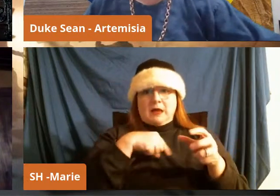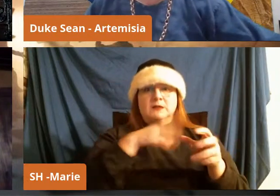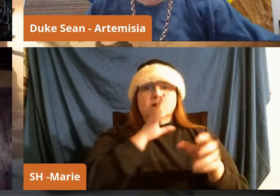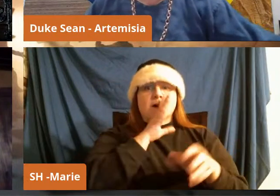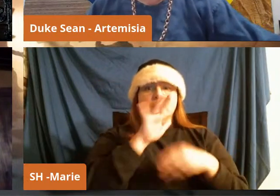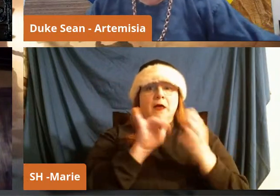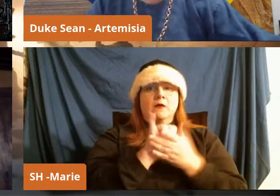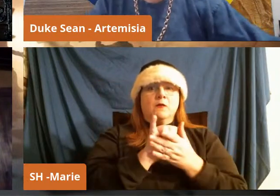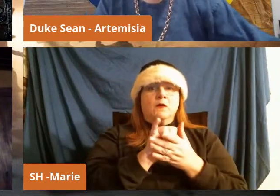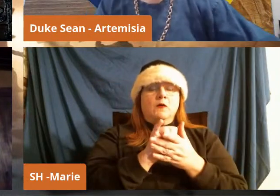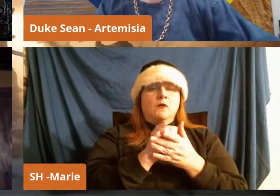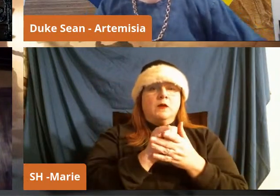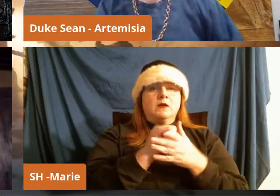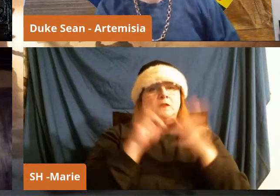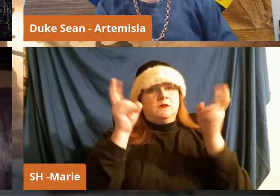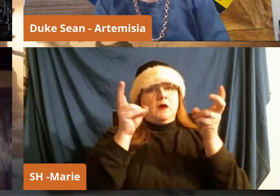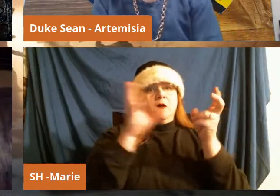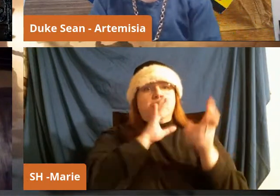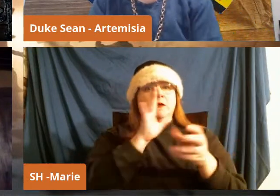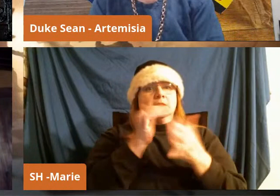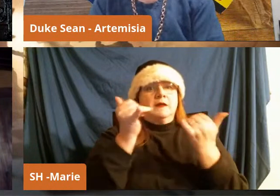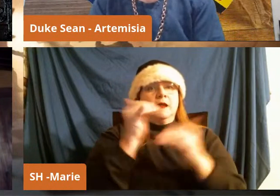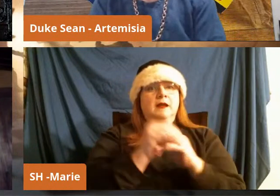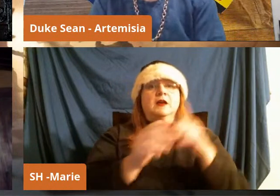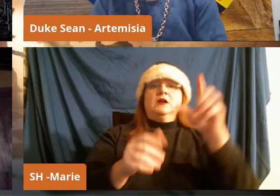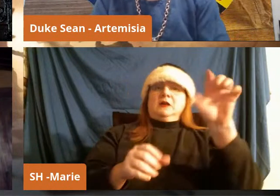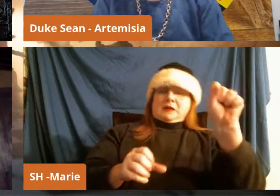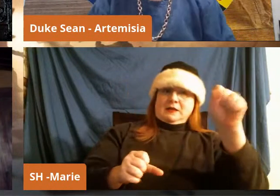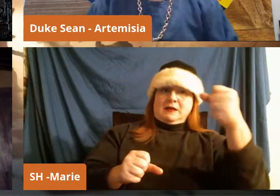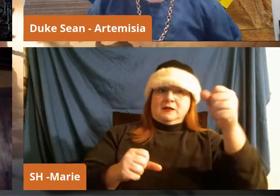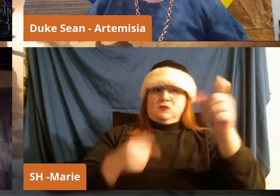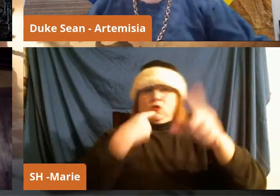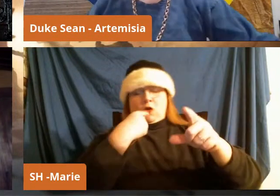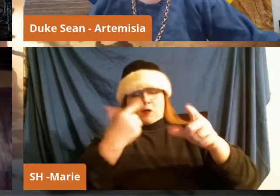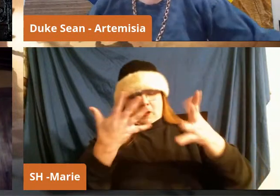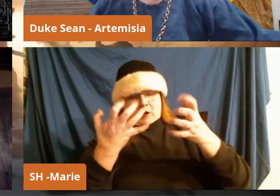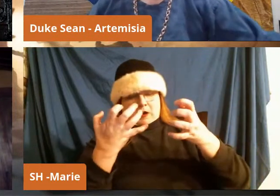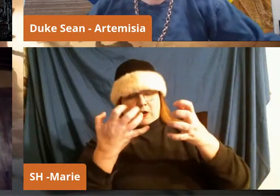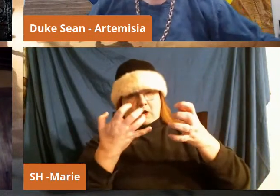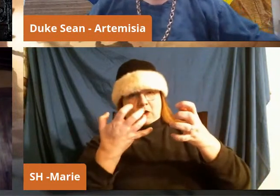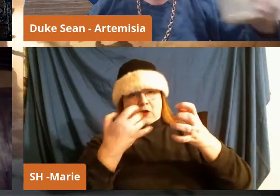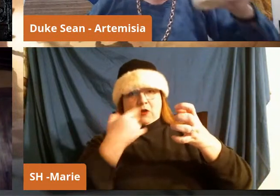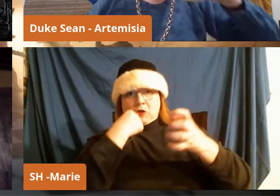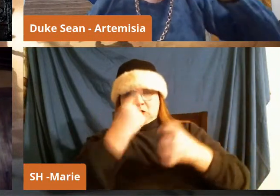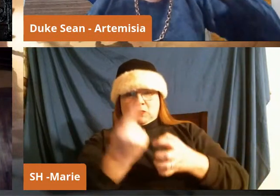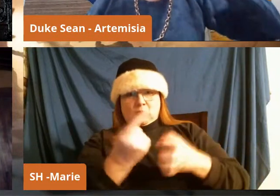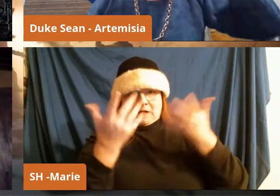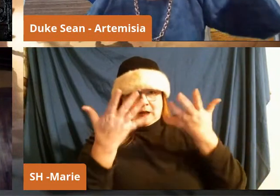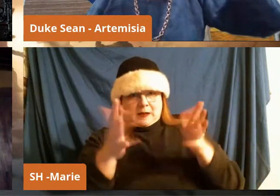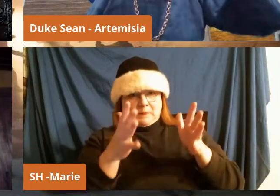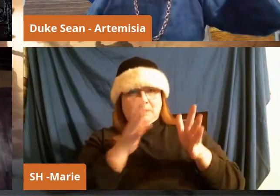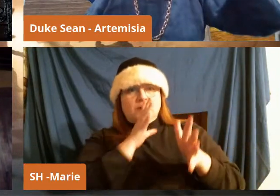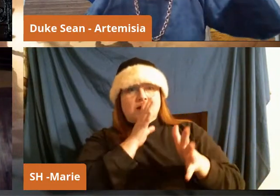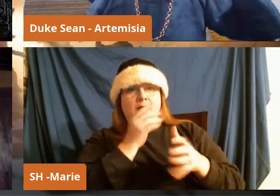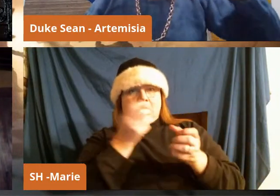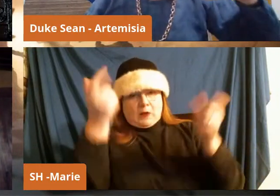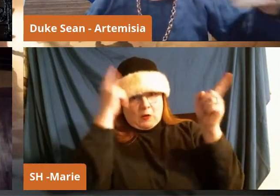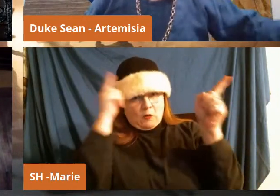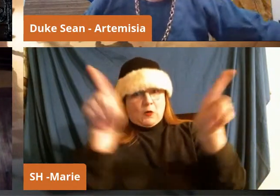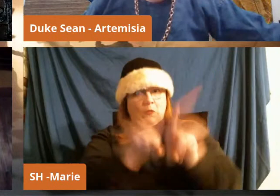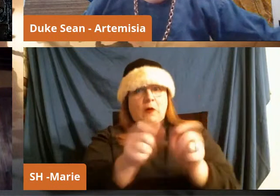brief overview of what the topic is tonight? Sure. So, So I think you gave a great little run in there, and I want to agree with